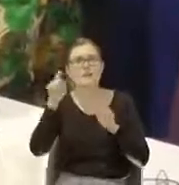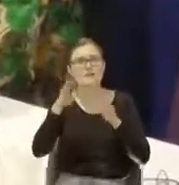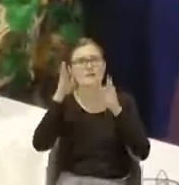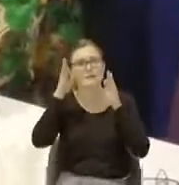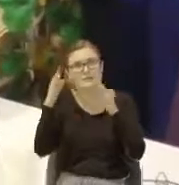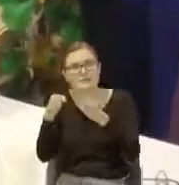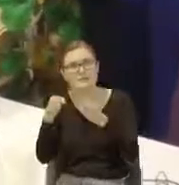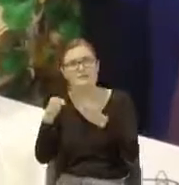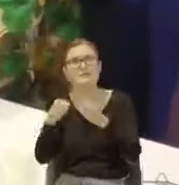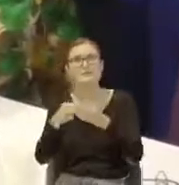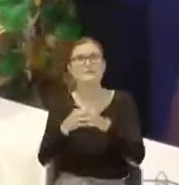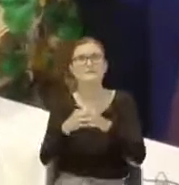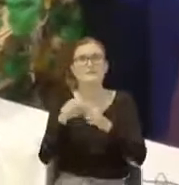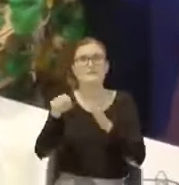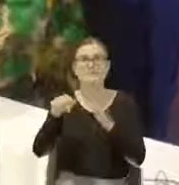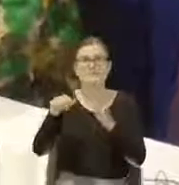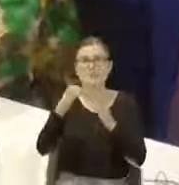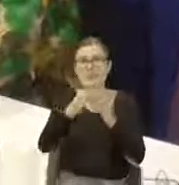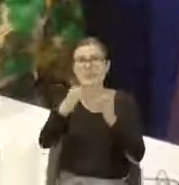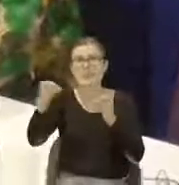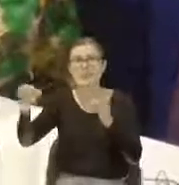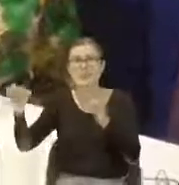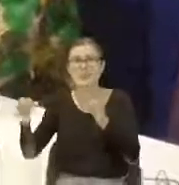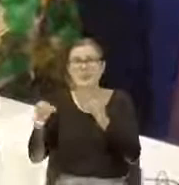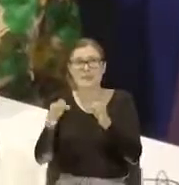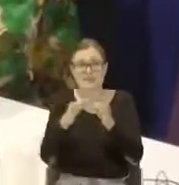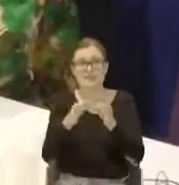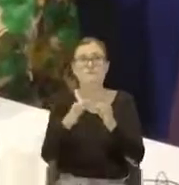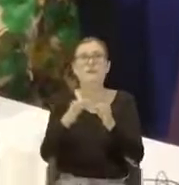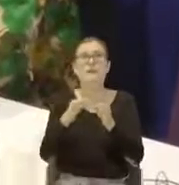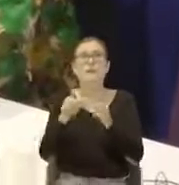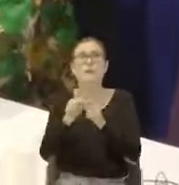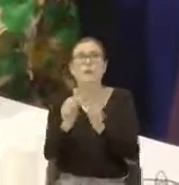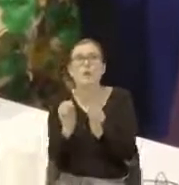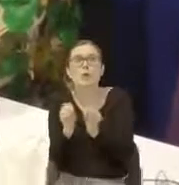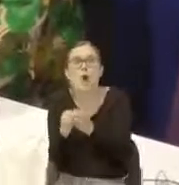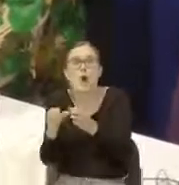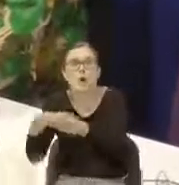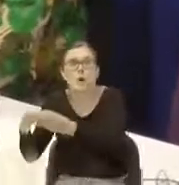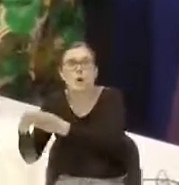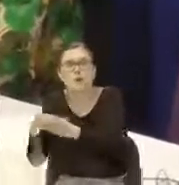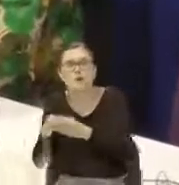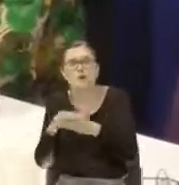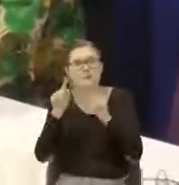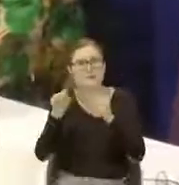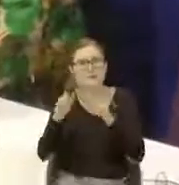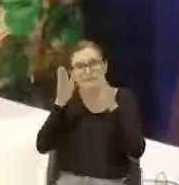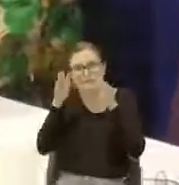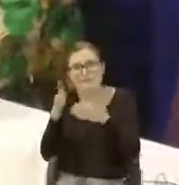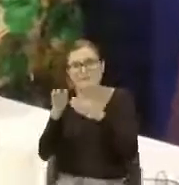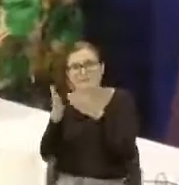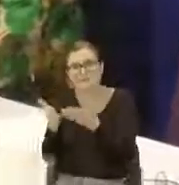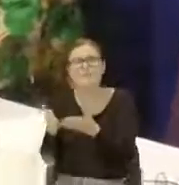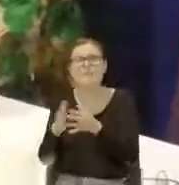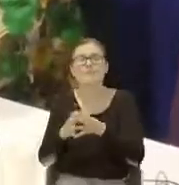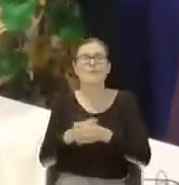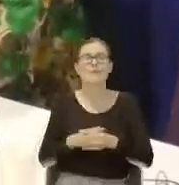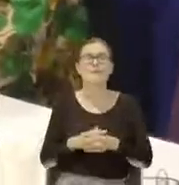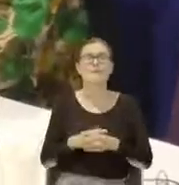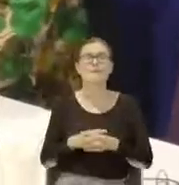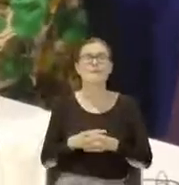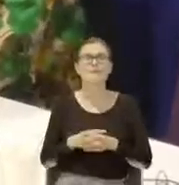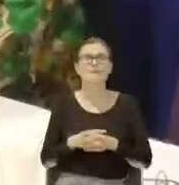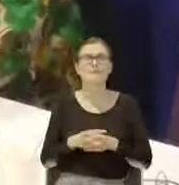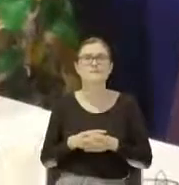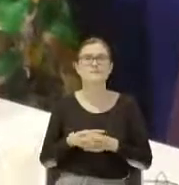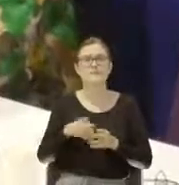it needs to be much more widespread across the UN system. We know that. And as Manuel said,